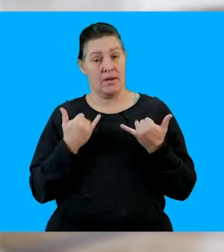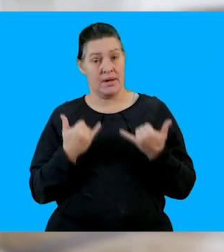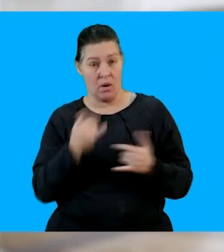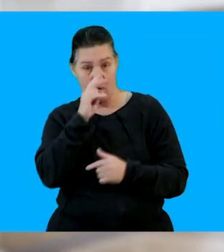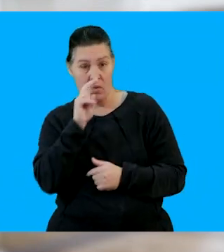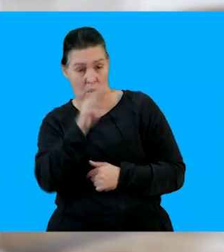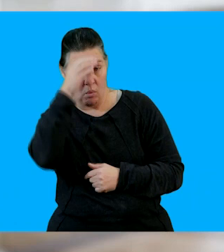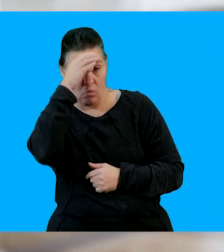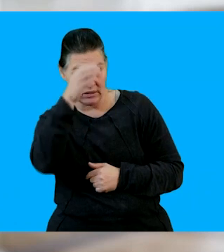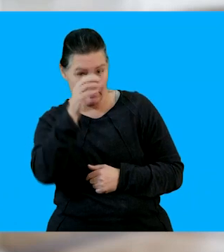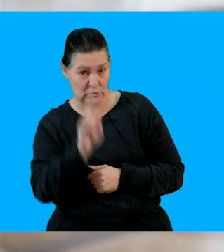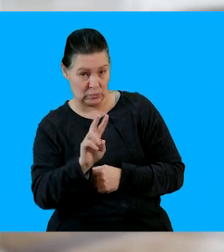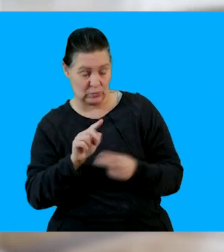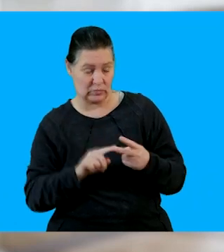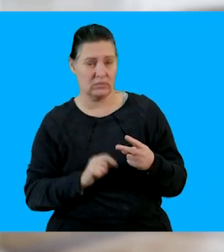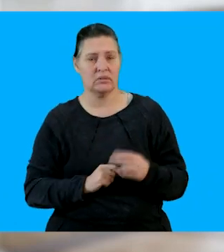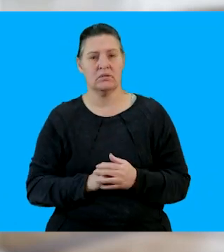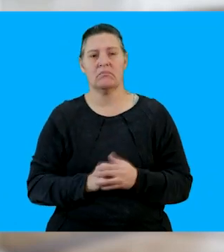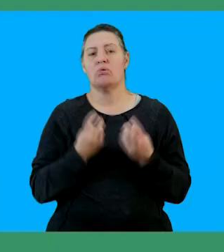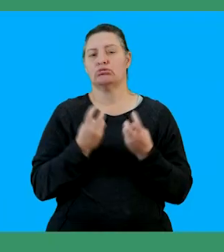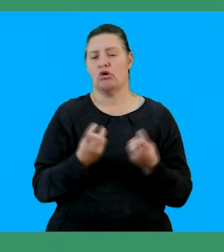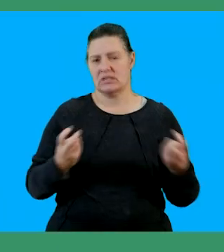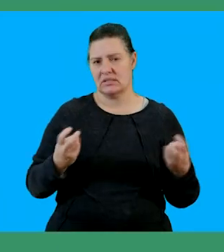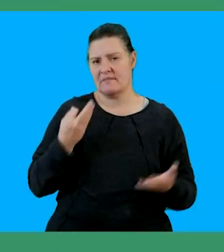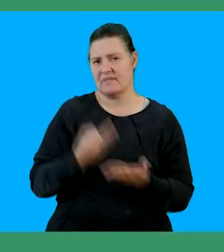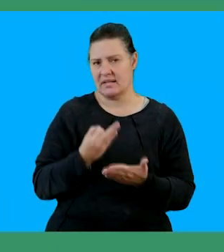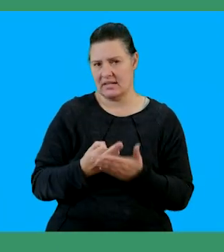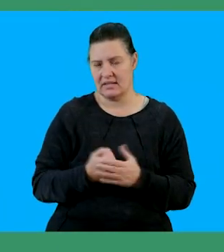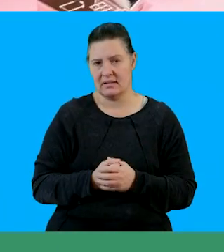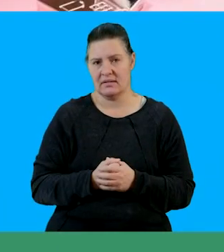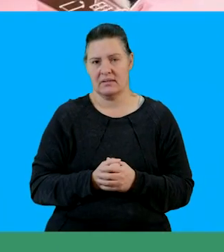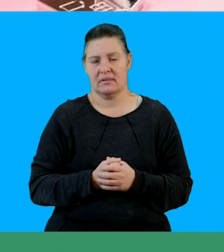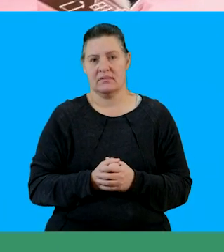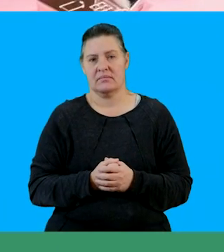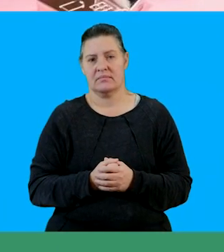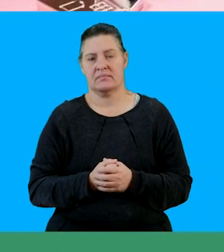Now, let's look at concept number 2, which is sources of funding.